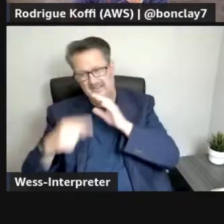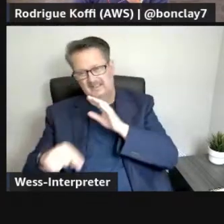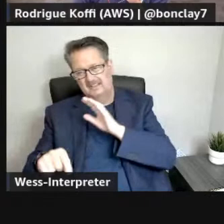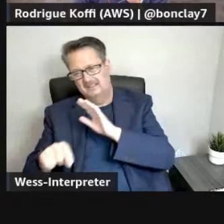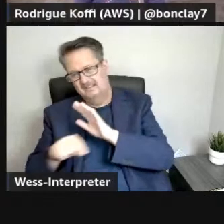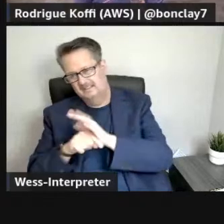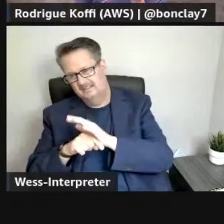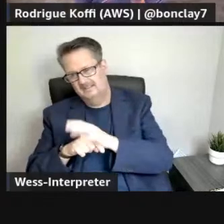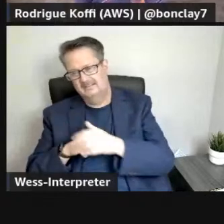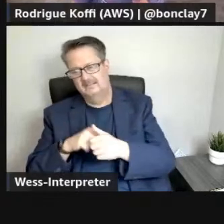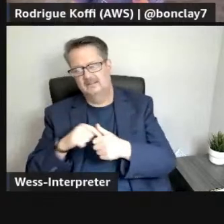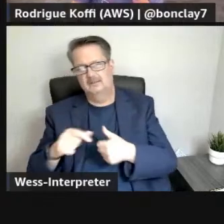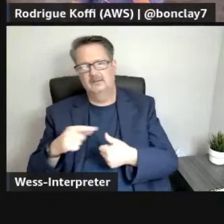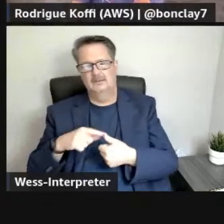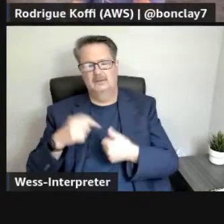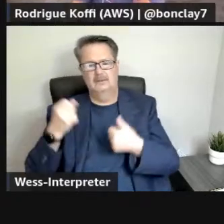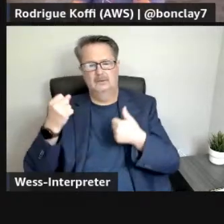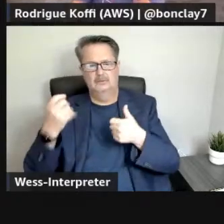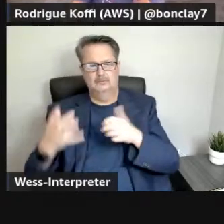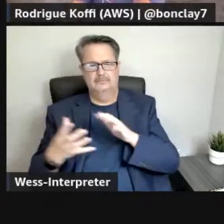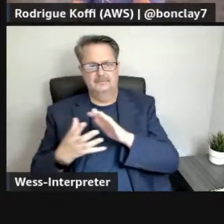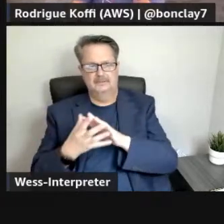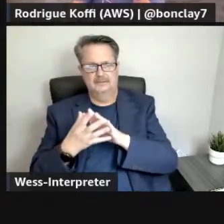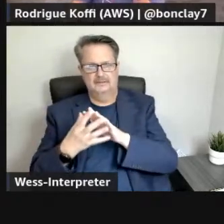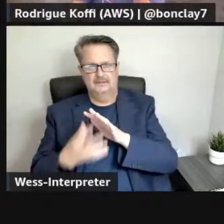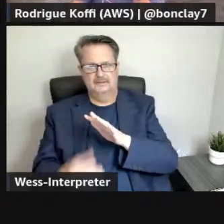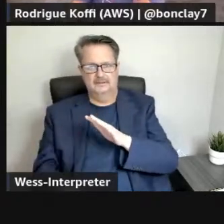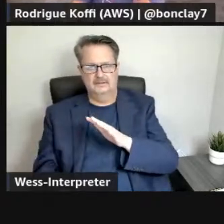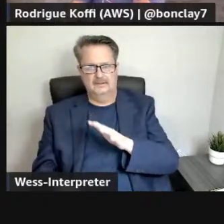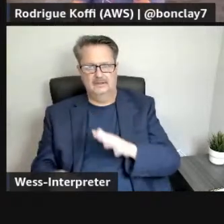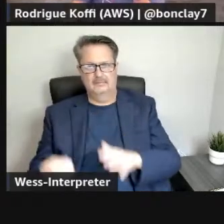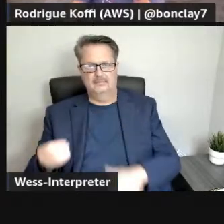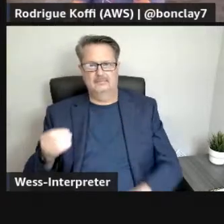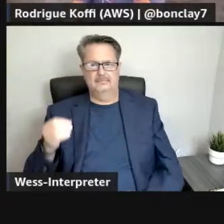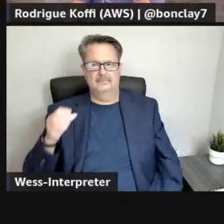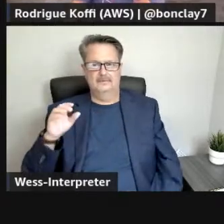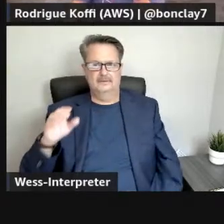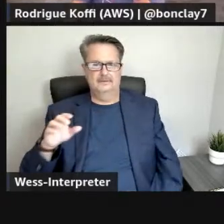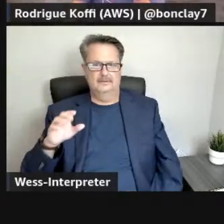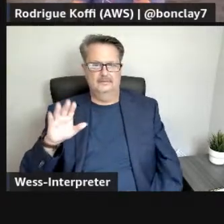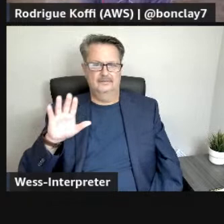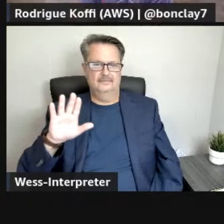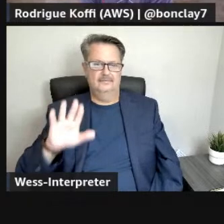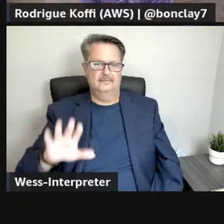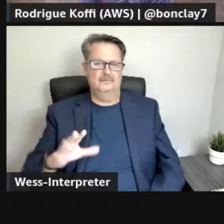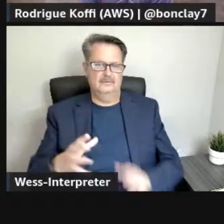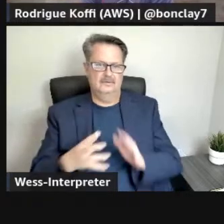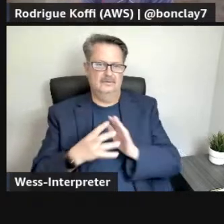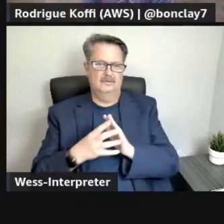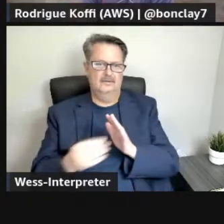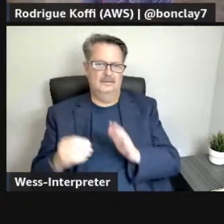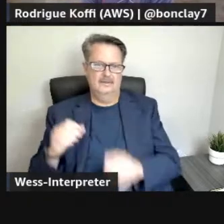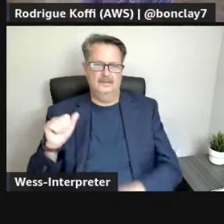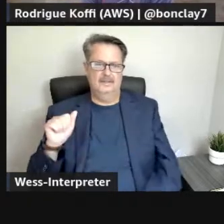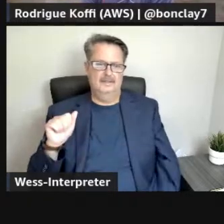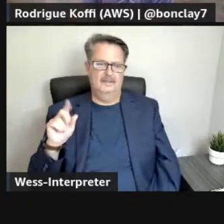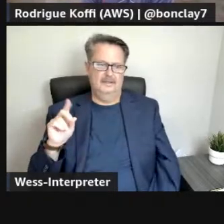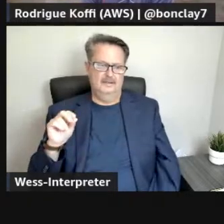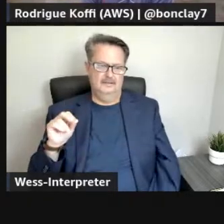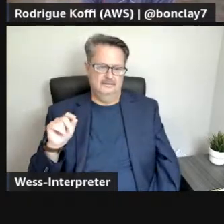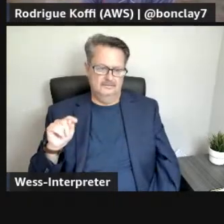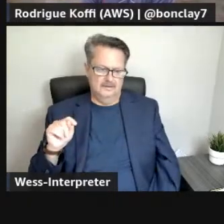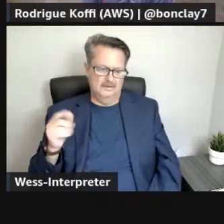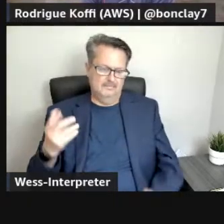are too many copies of AR collector that could be in use. So you may be deploying more collectors than you actually need,